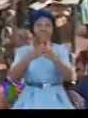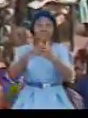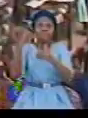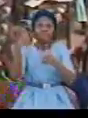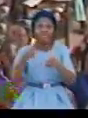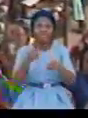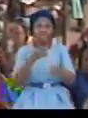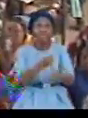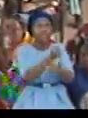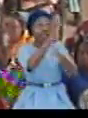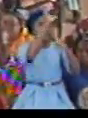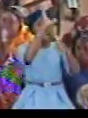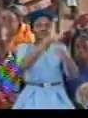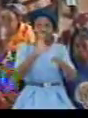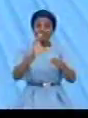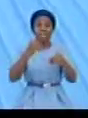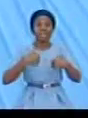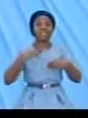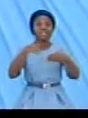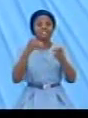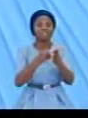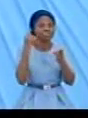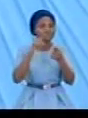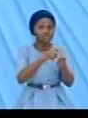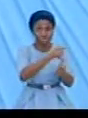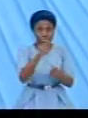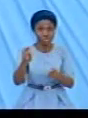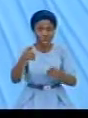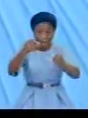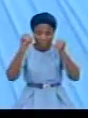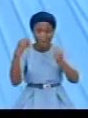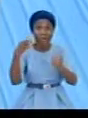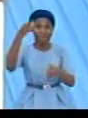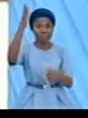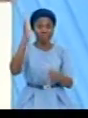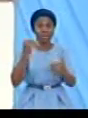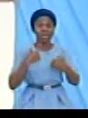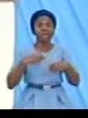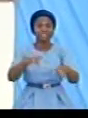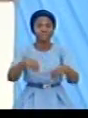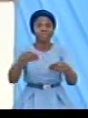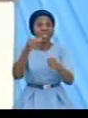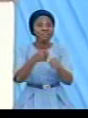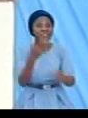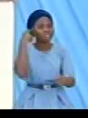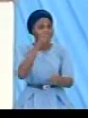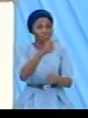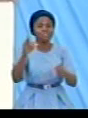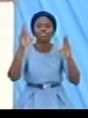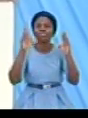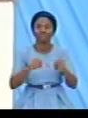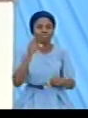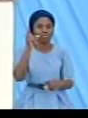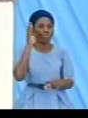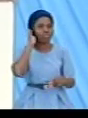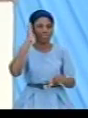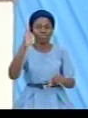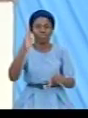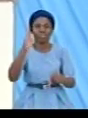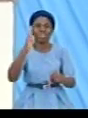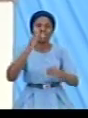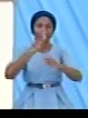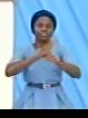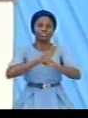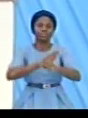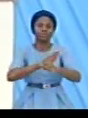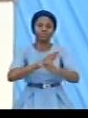the Lord has provided everything for you, and nobody will stop the enjoyment of what God has provided